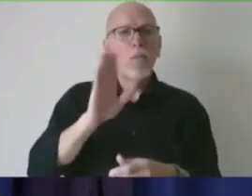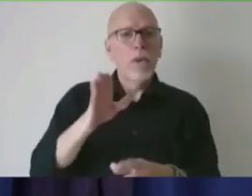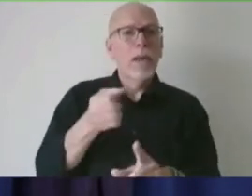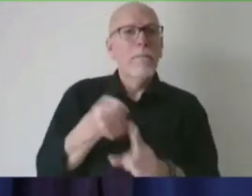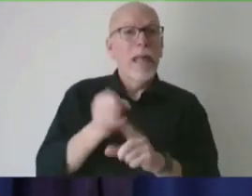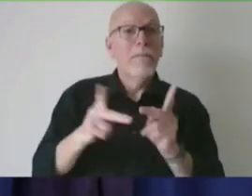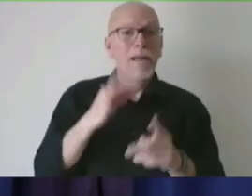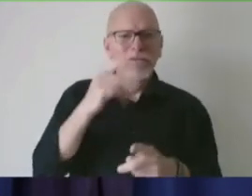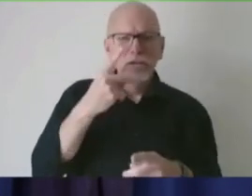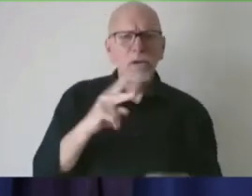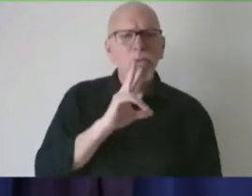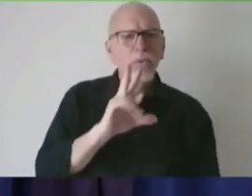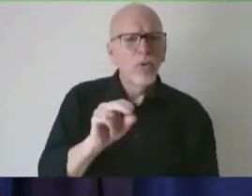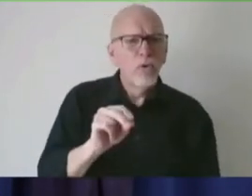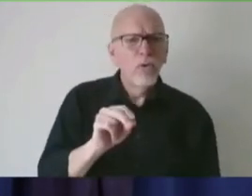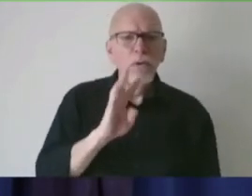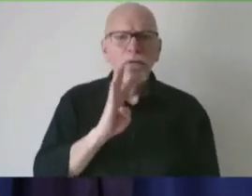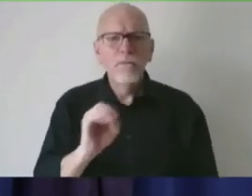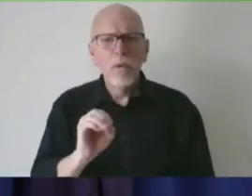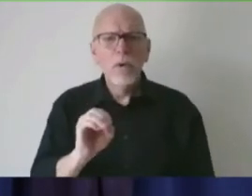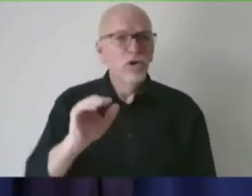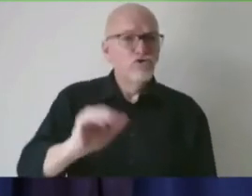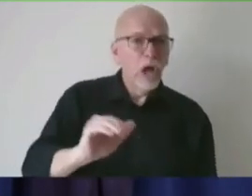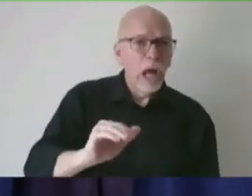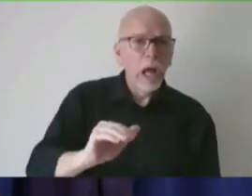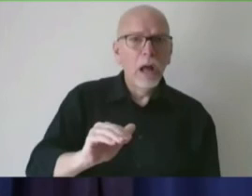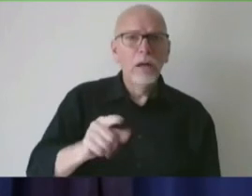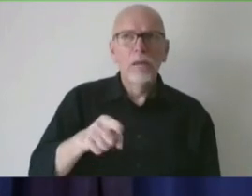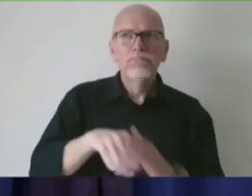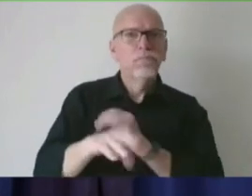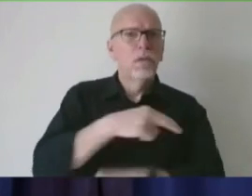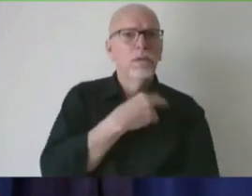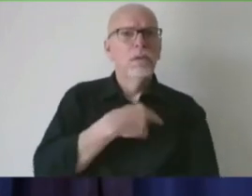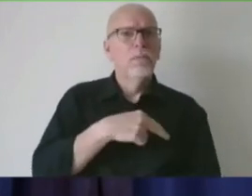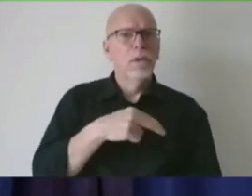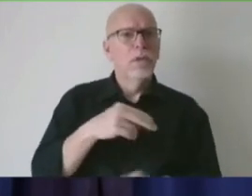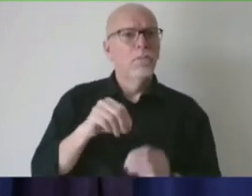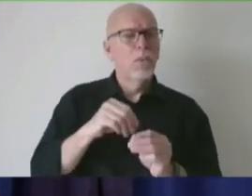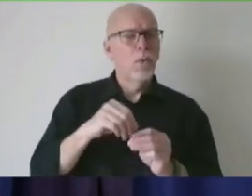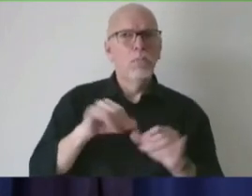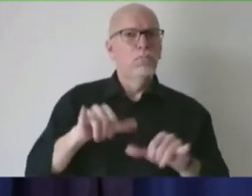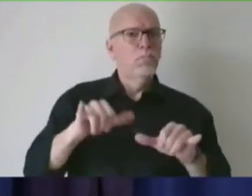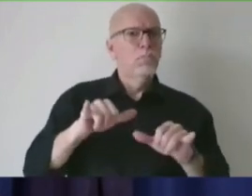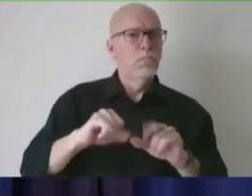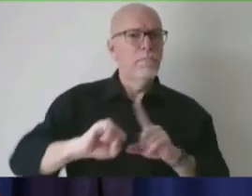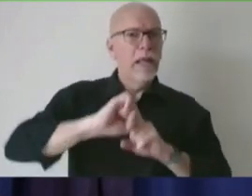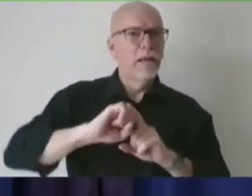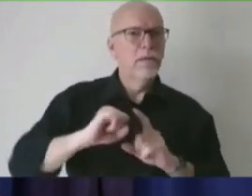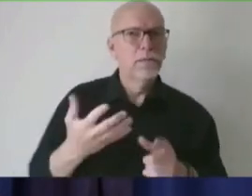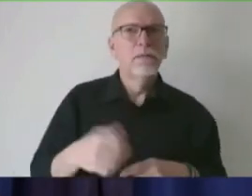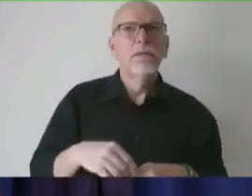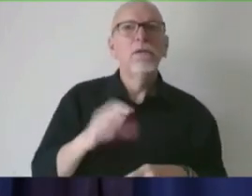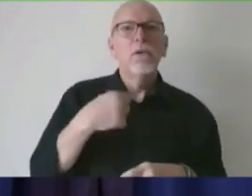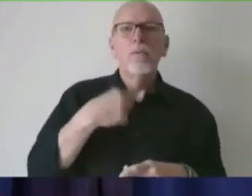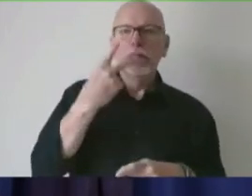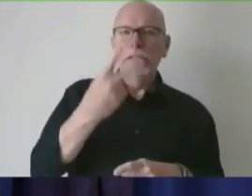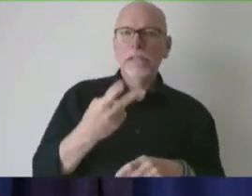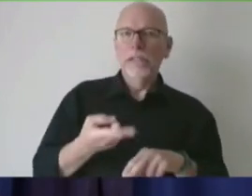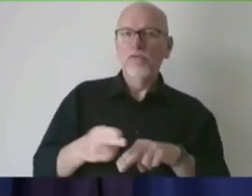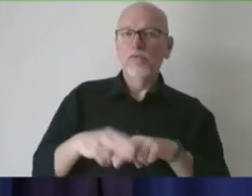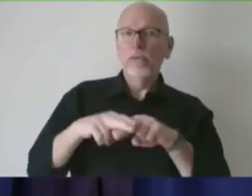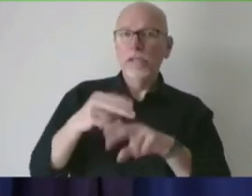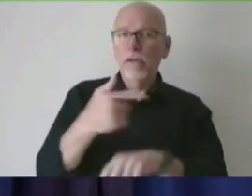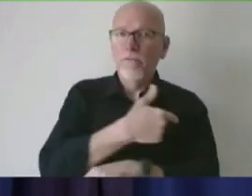a 30-year-old, a 40-year-old, a child that's there. So I truly believe we're seeing an increase in vaccine rates. I truly believe this